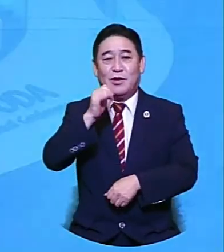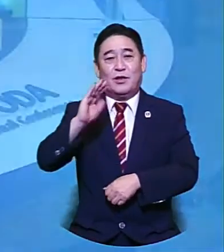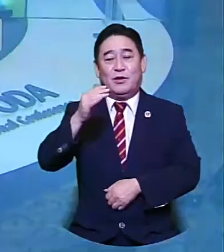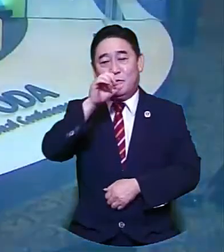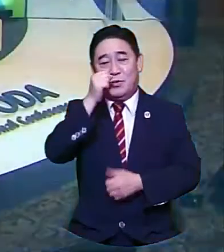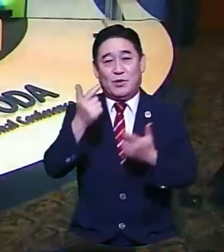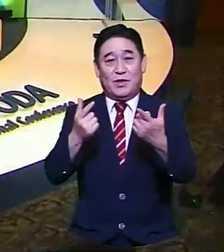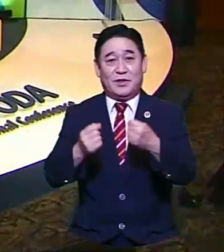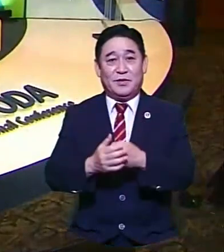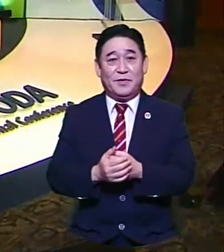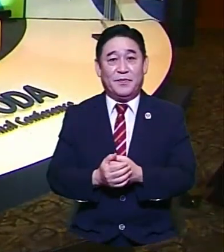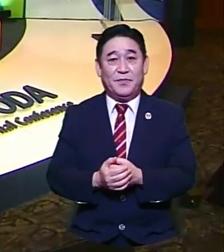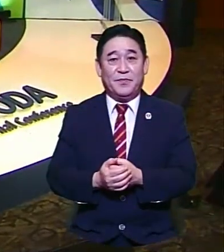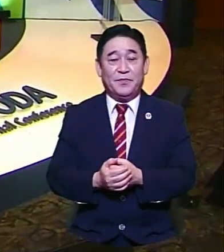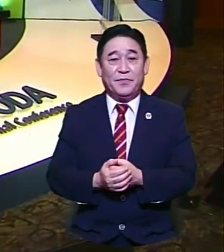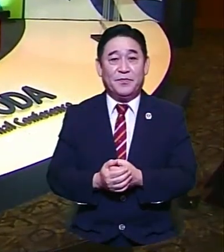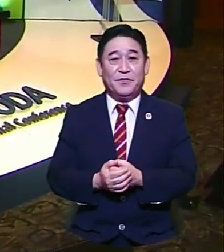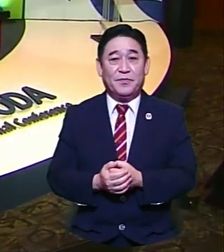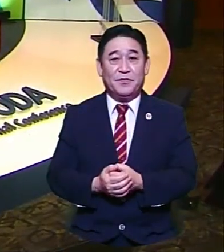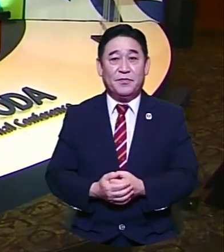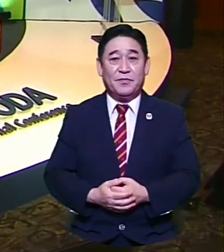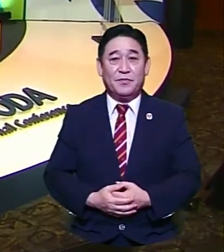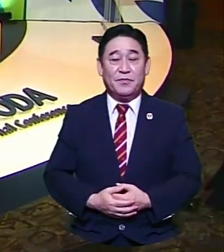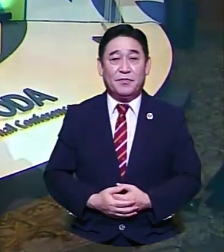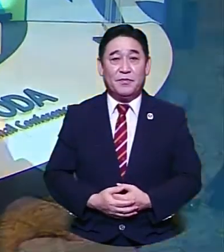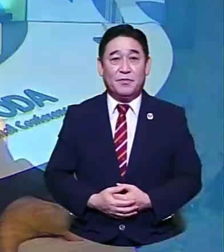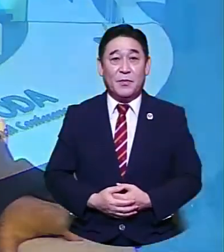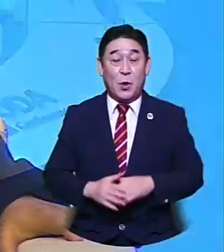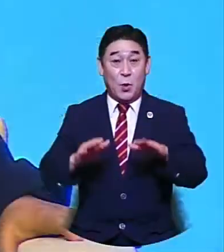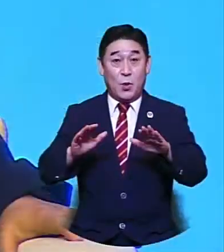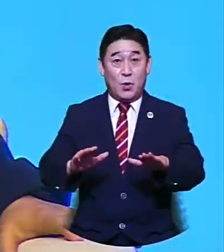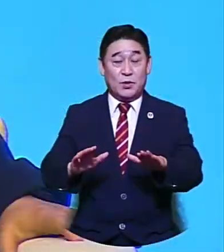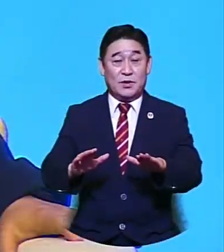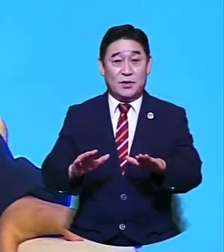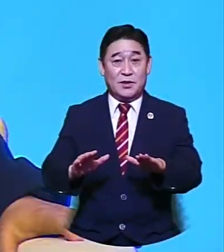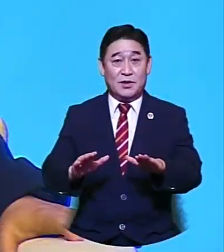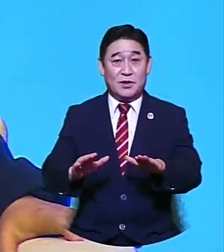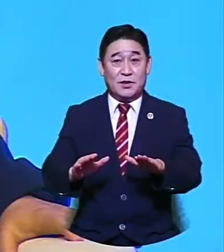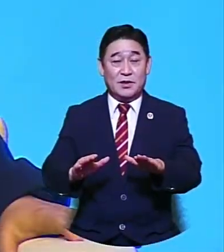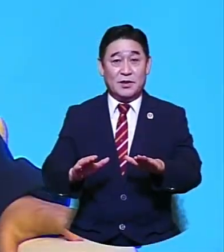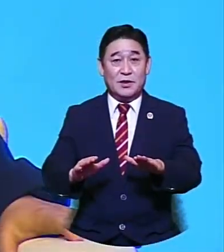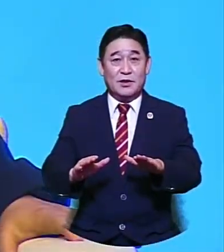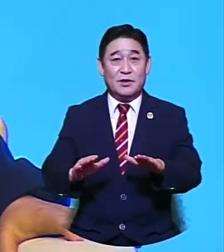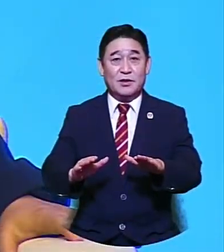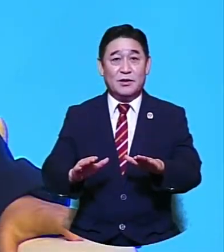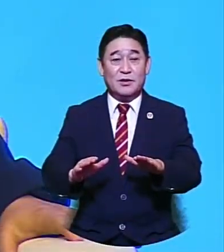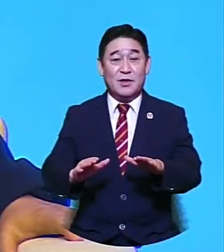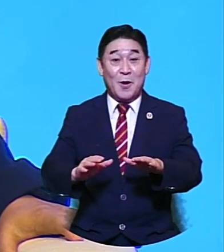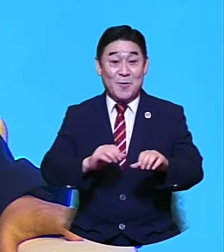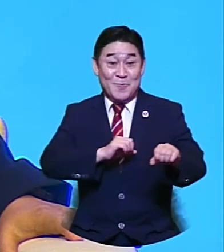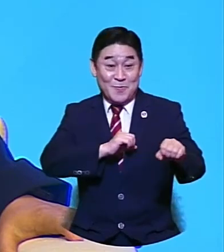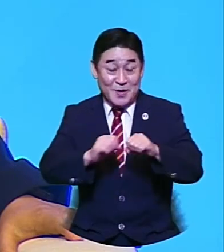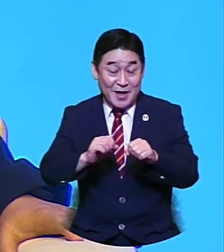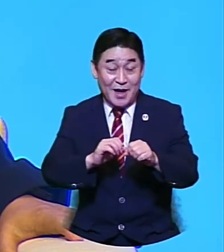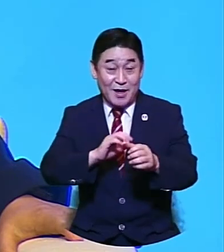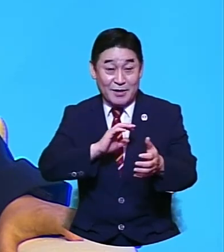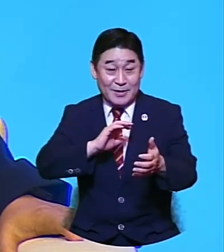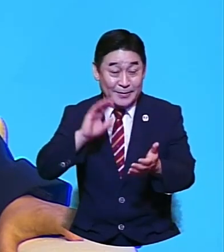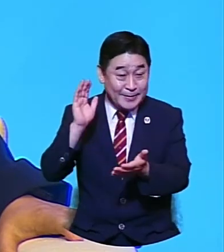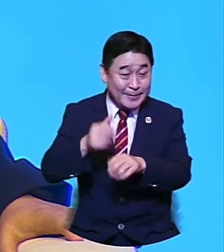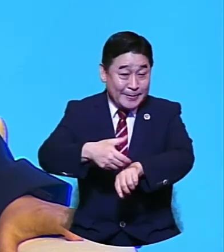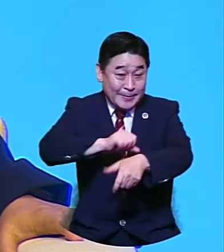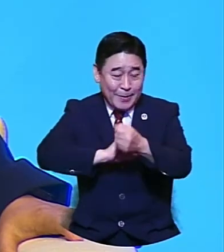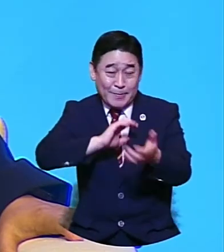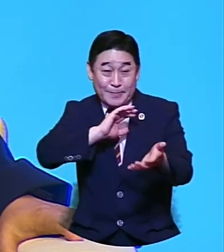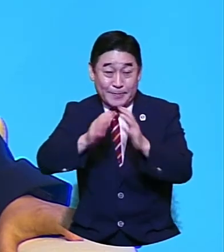obviously, this live discussion plus this active and productive discussions, it's